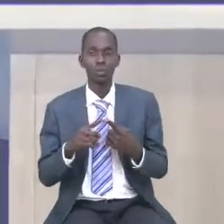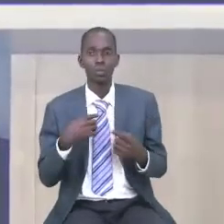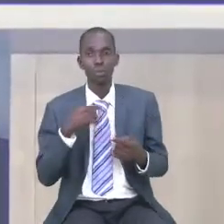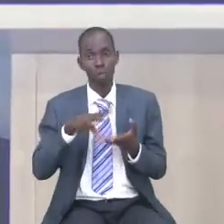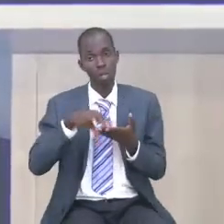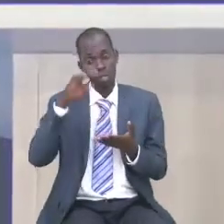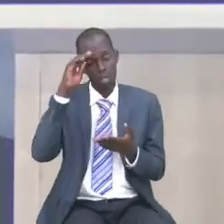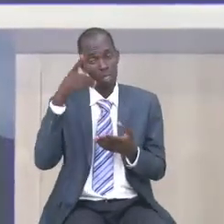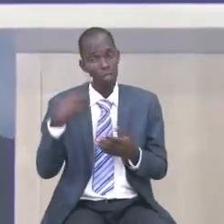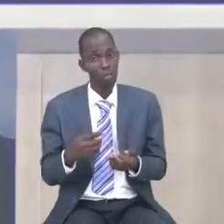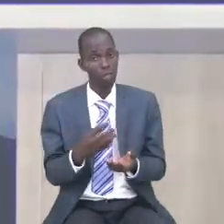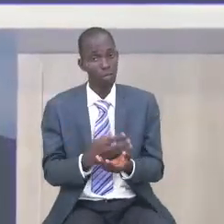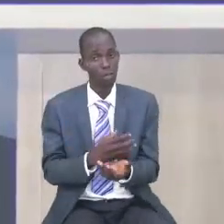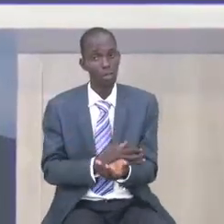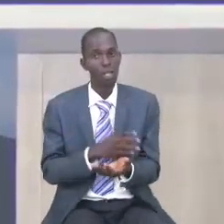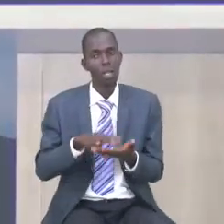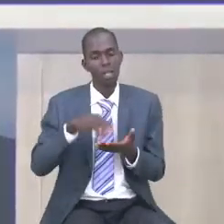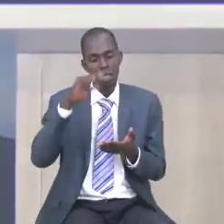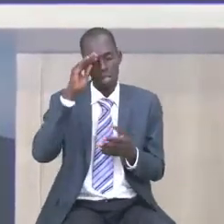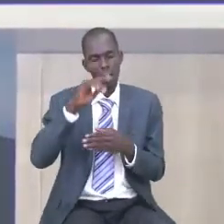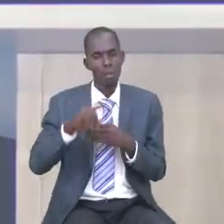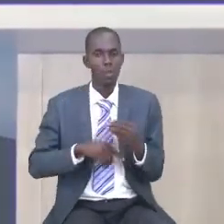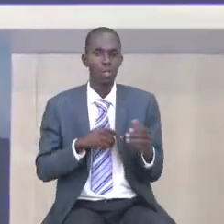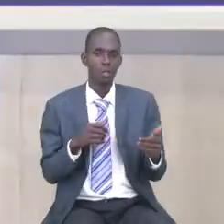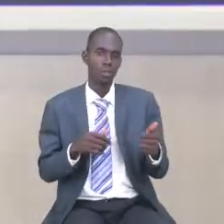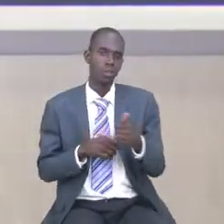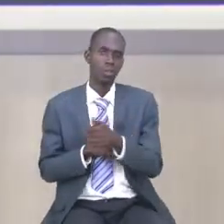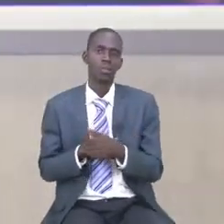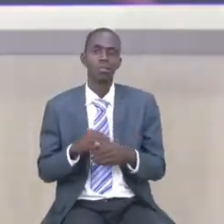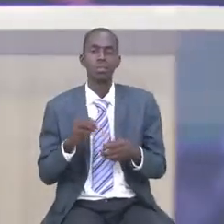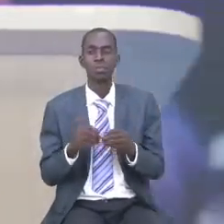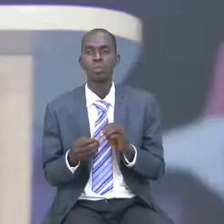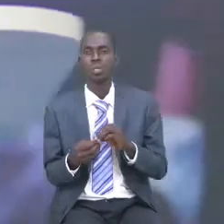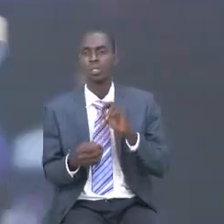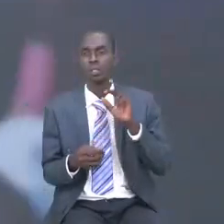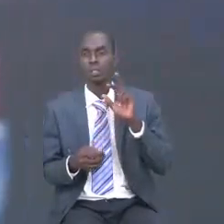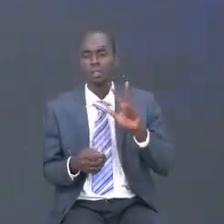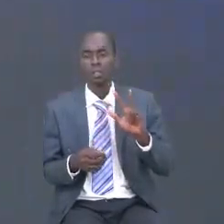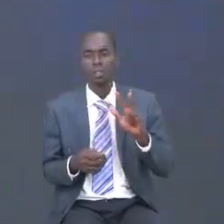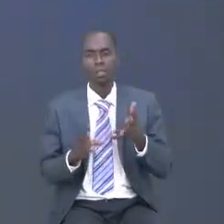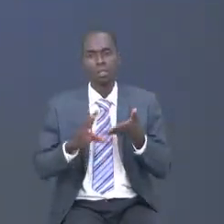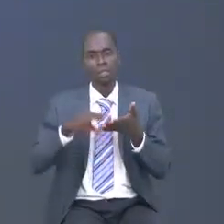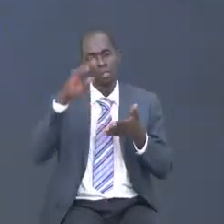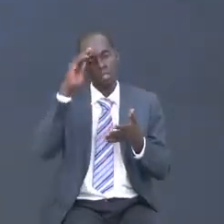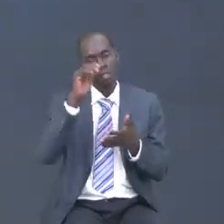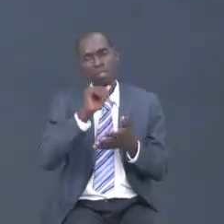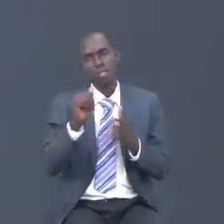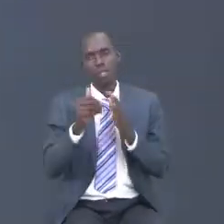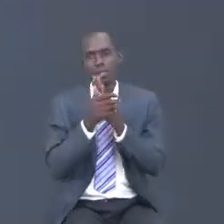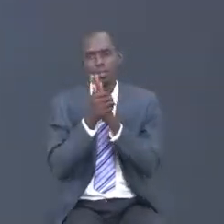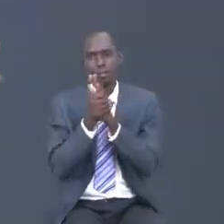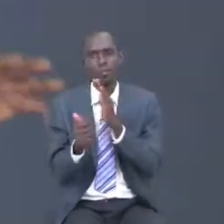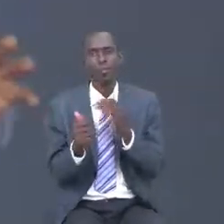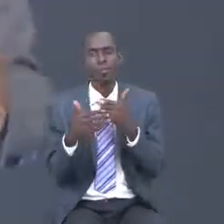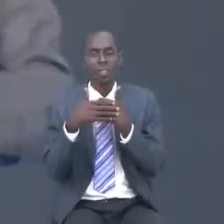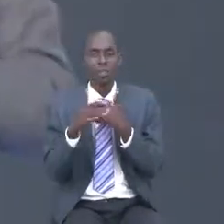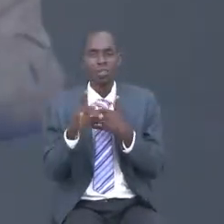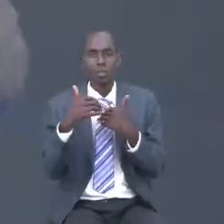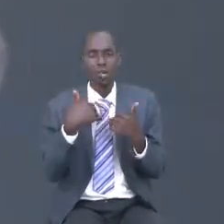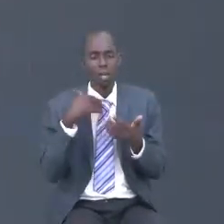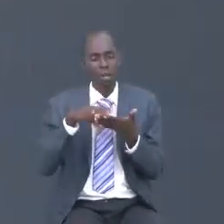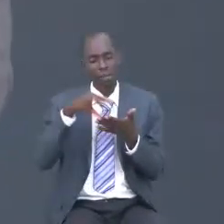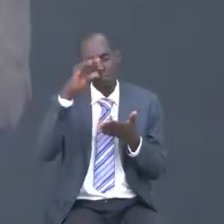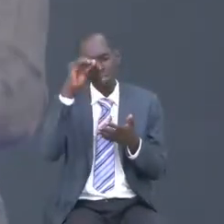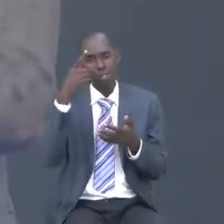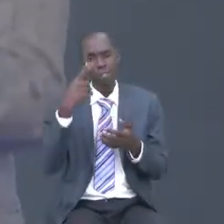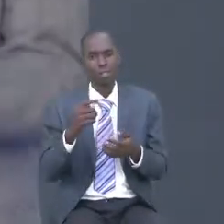learn about yourself. You learn the skill. After we've learned the subject,